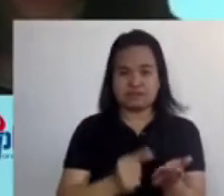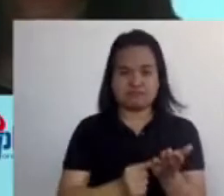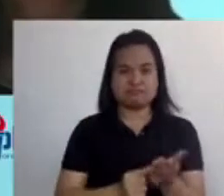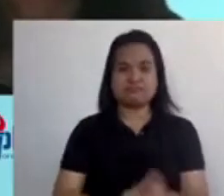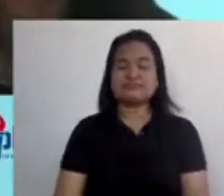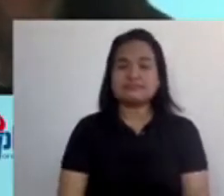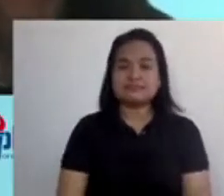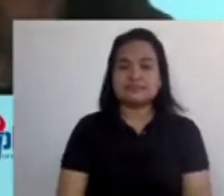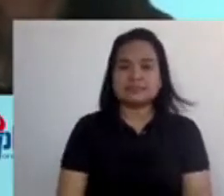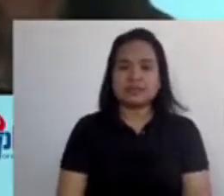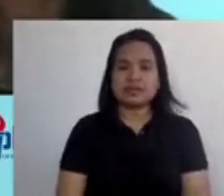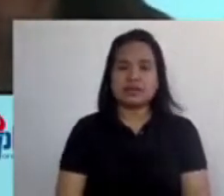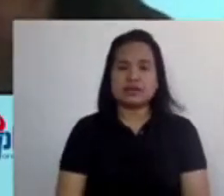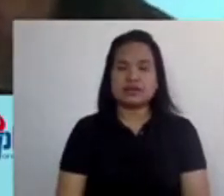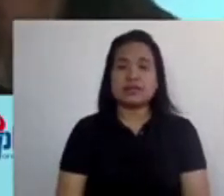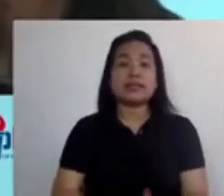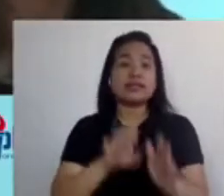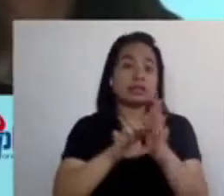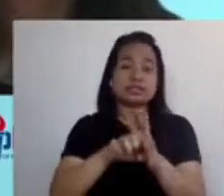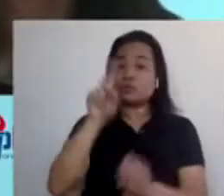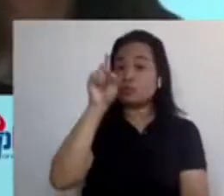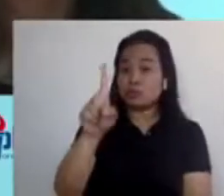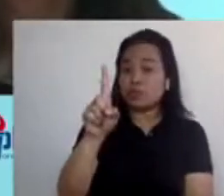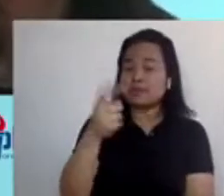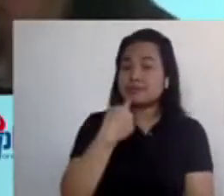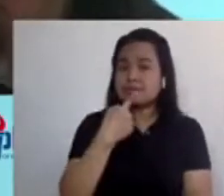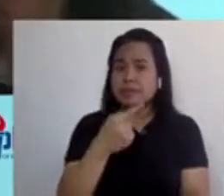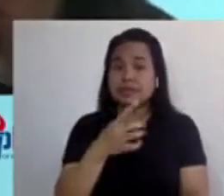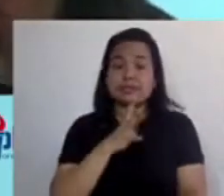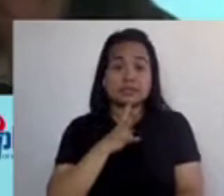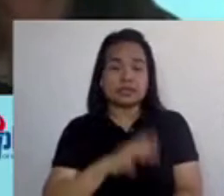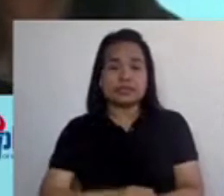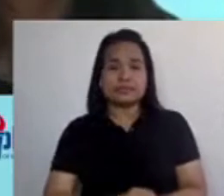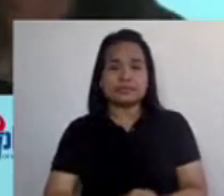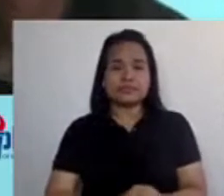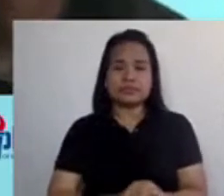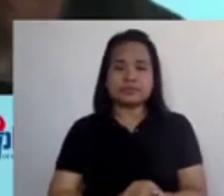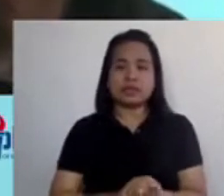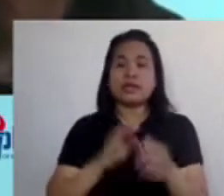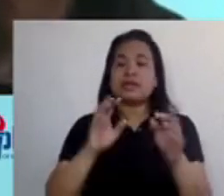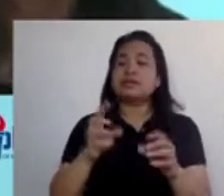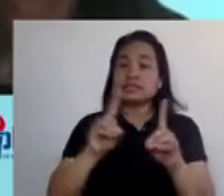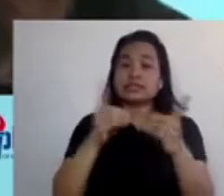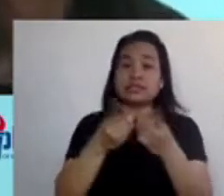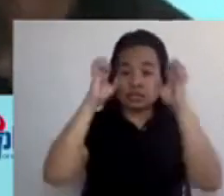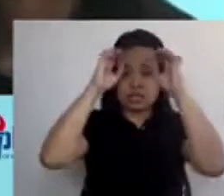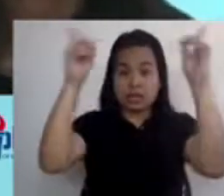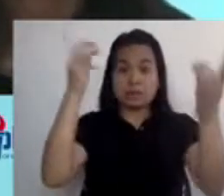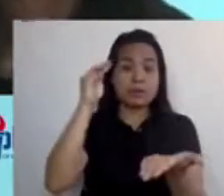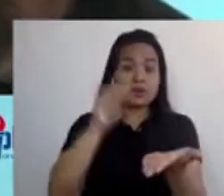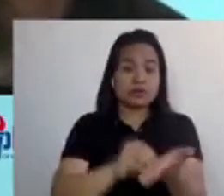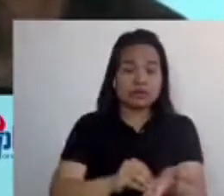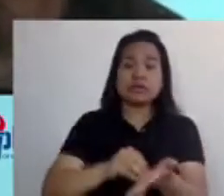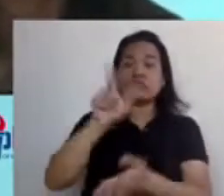1, the speaker mentioned that given that the DepEd Memorandum number 4 Series 2022 was released